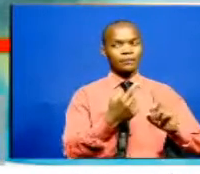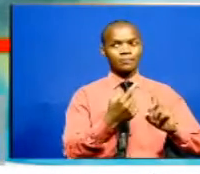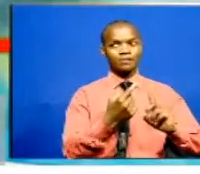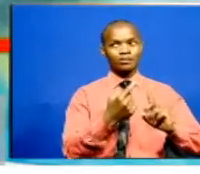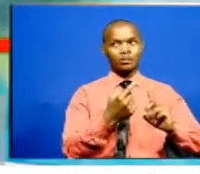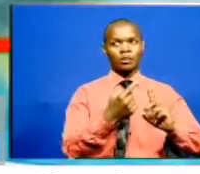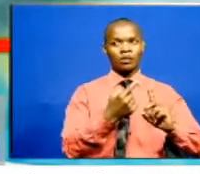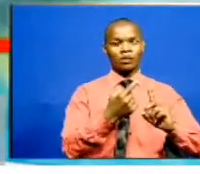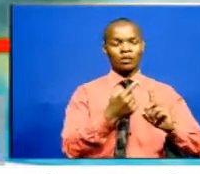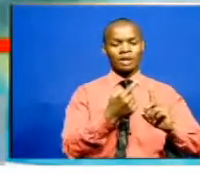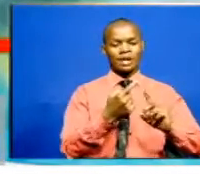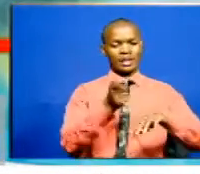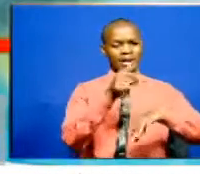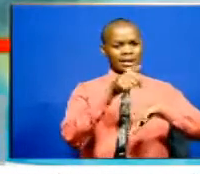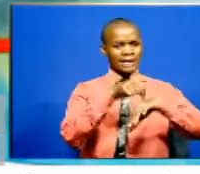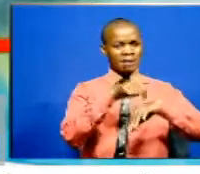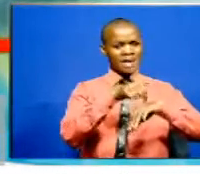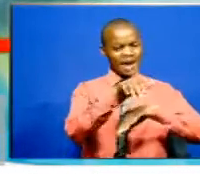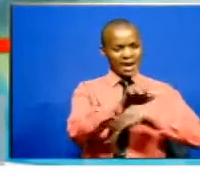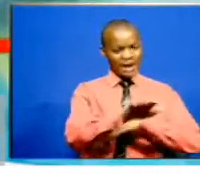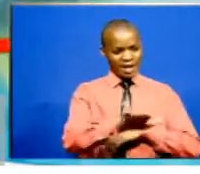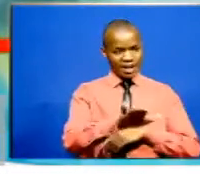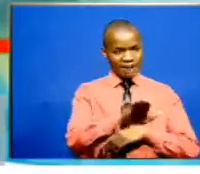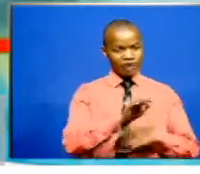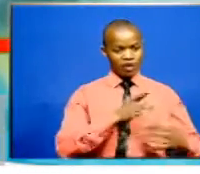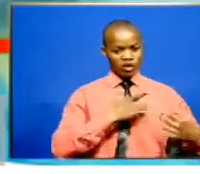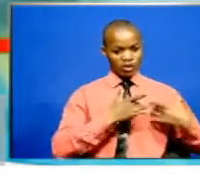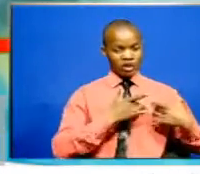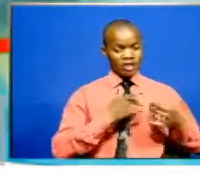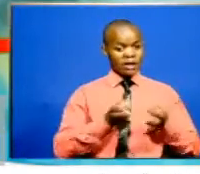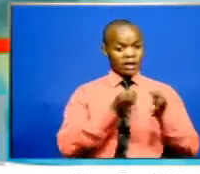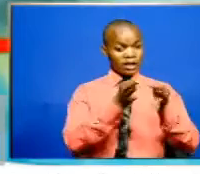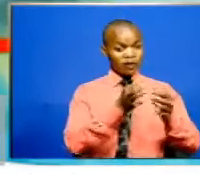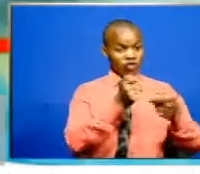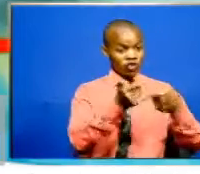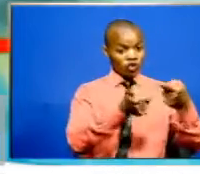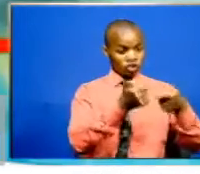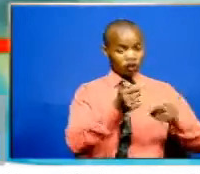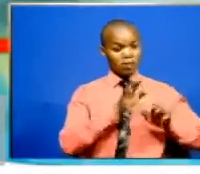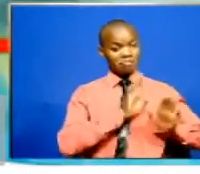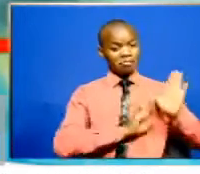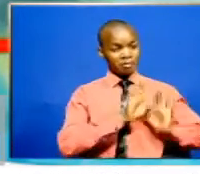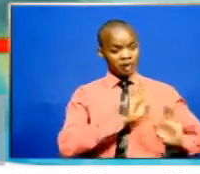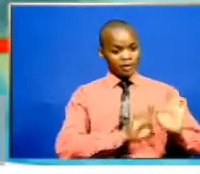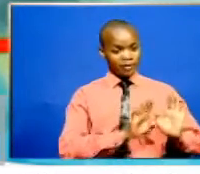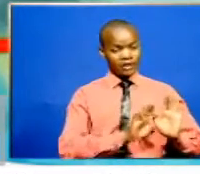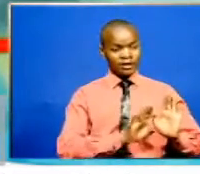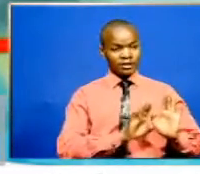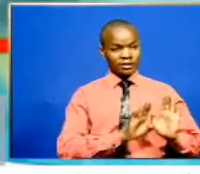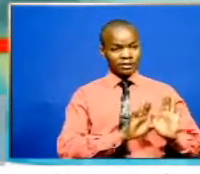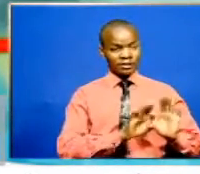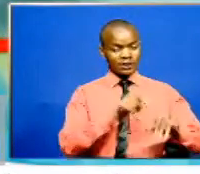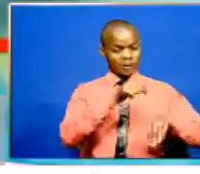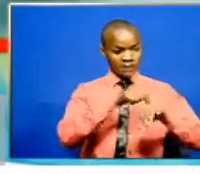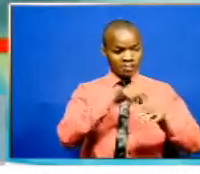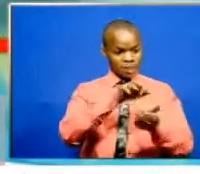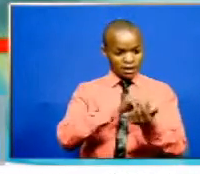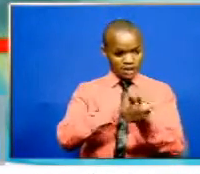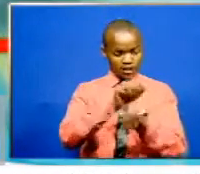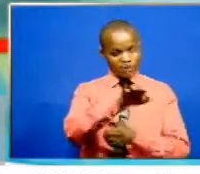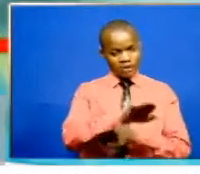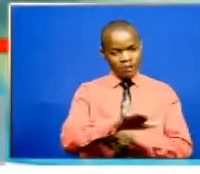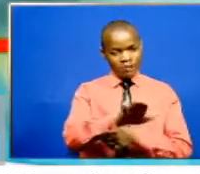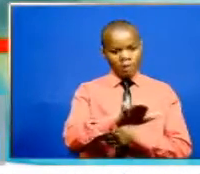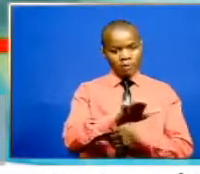right now, looking at the environment, if we continue the way we are continuing, of course, the climate change and the pollution, we will